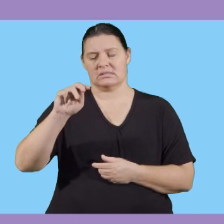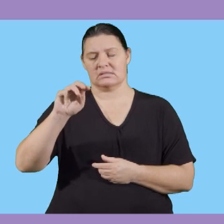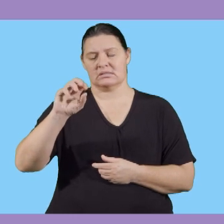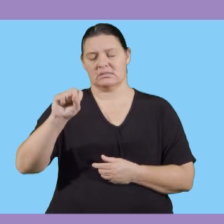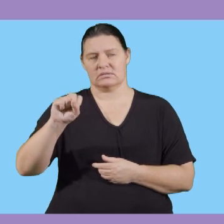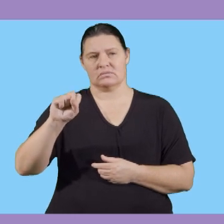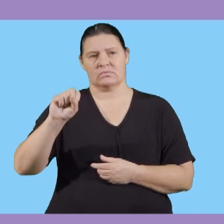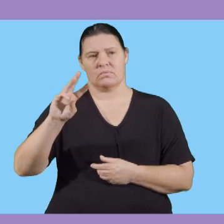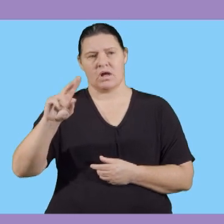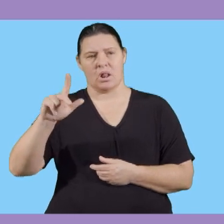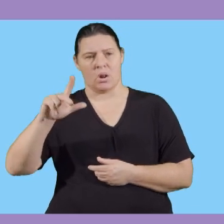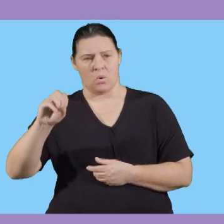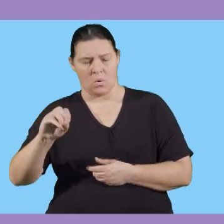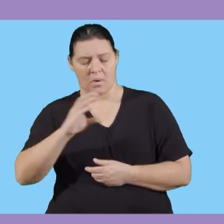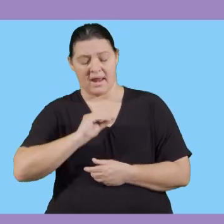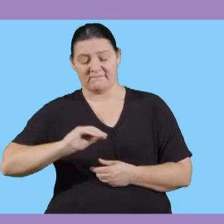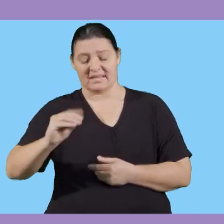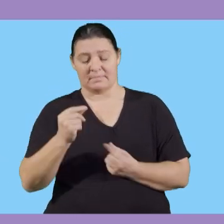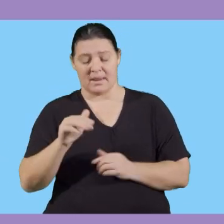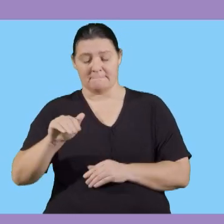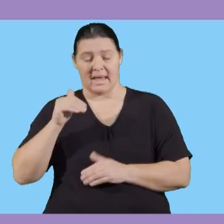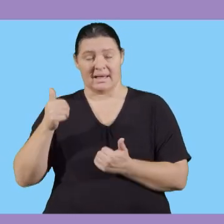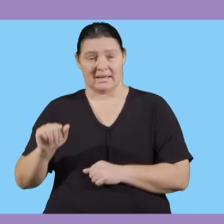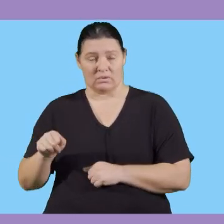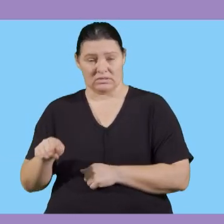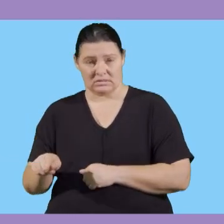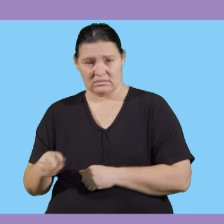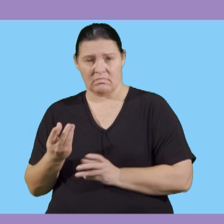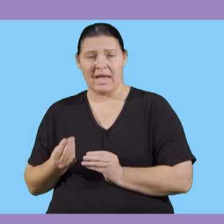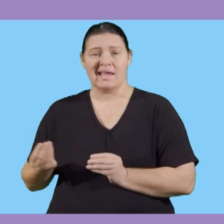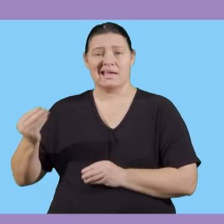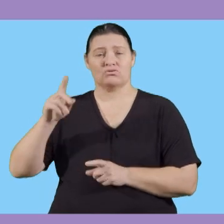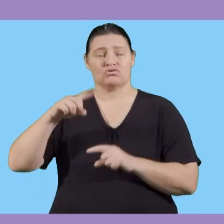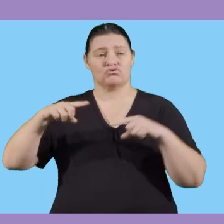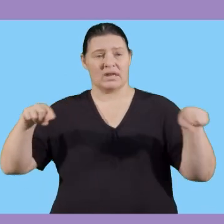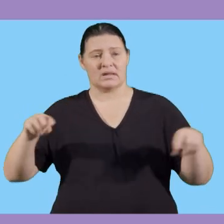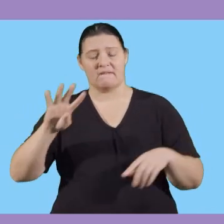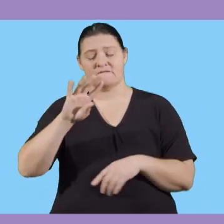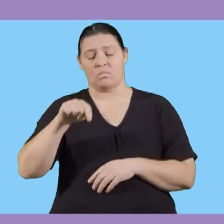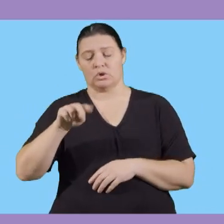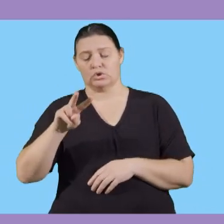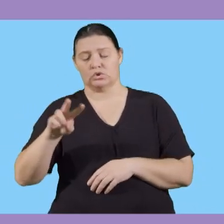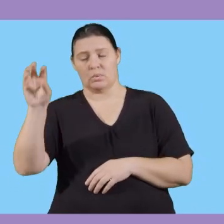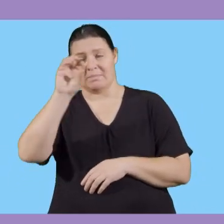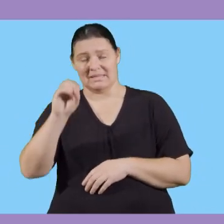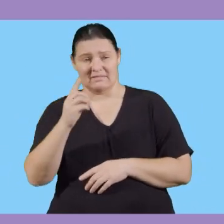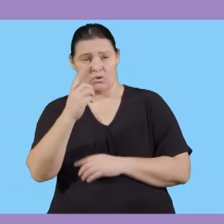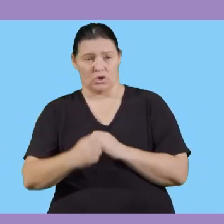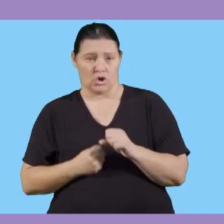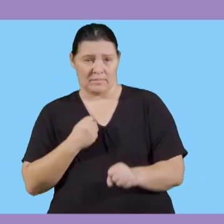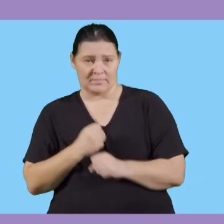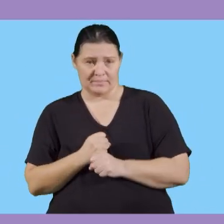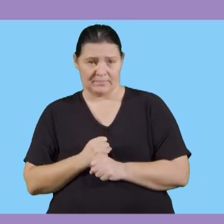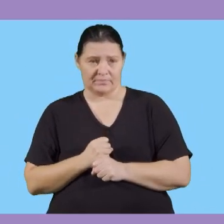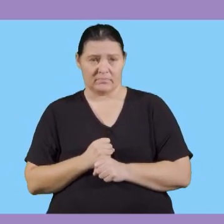Dintswalo invests a certain amount of money at a bank with an interest rate of